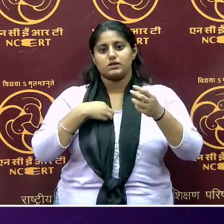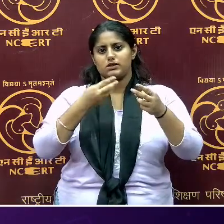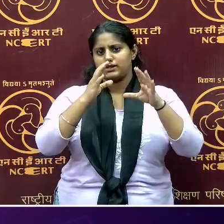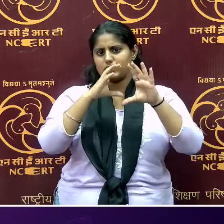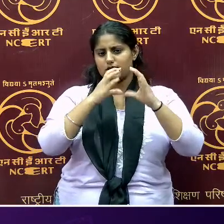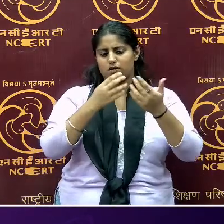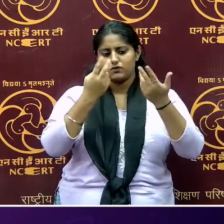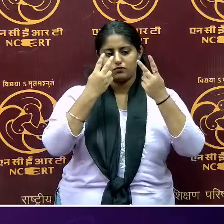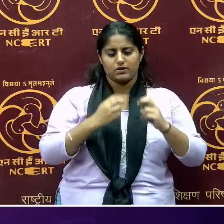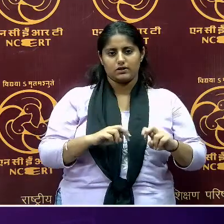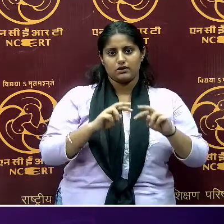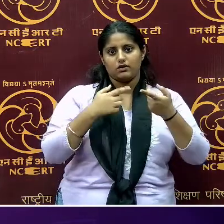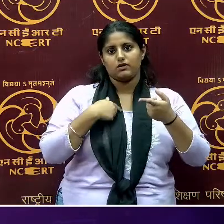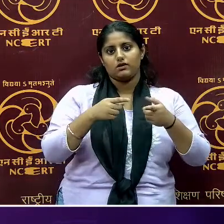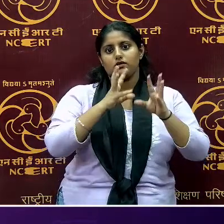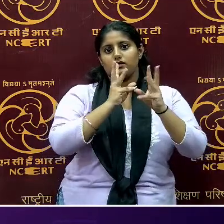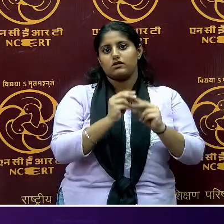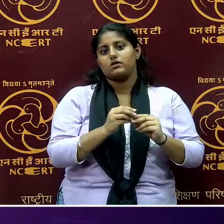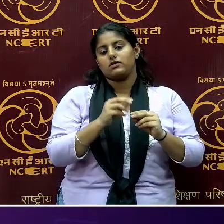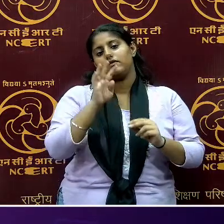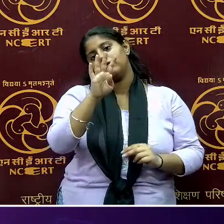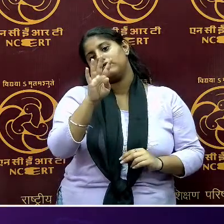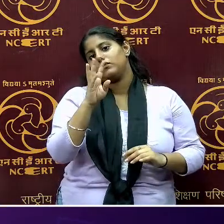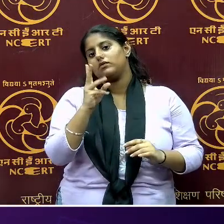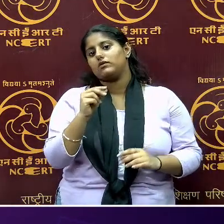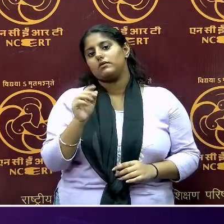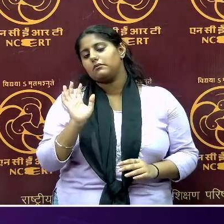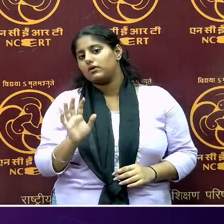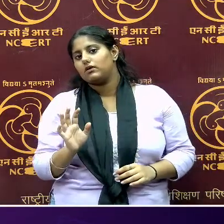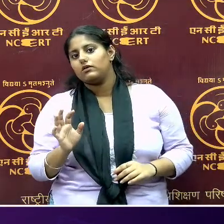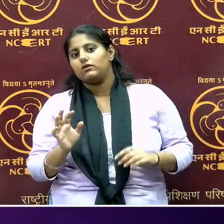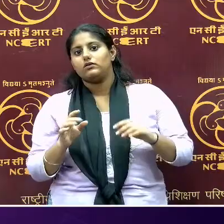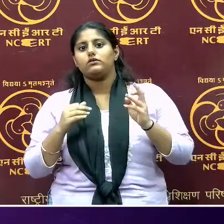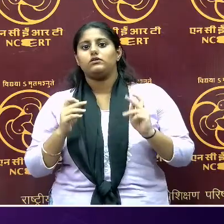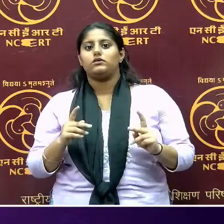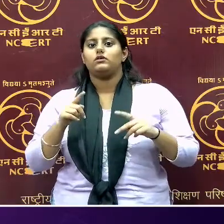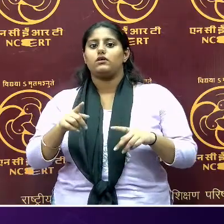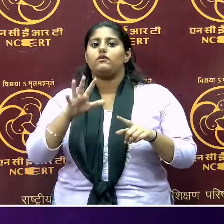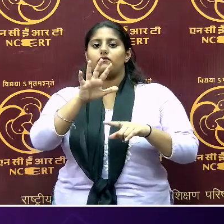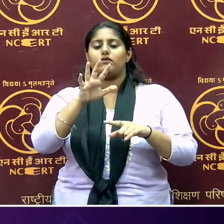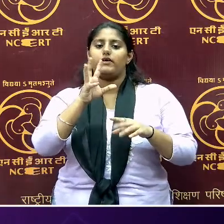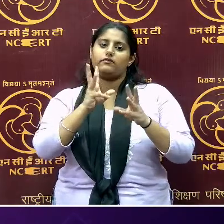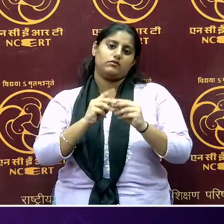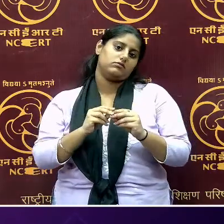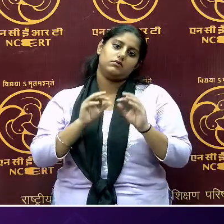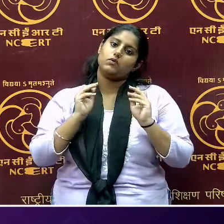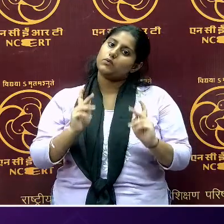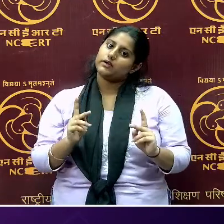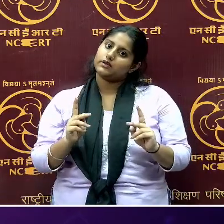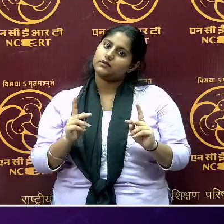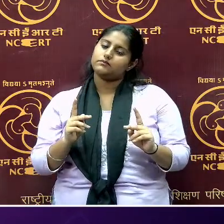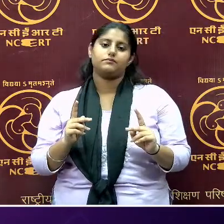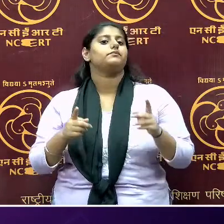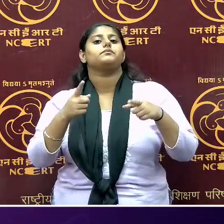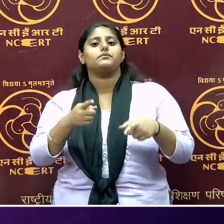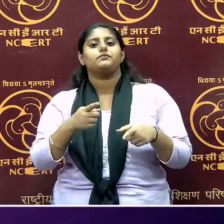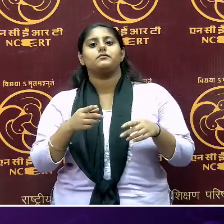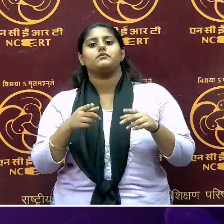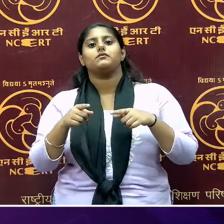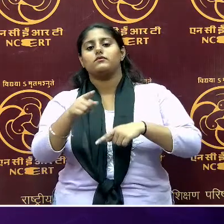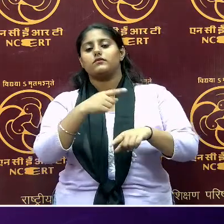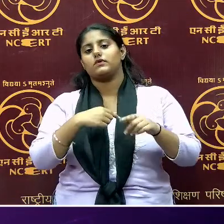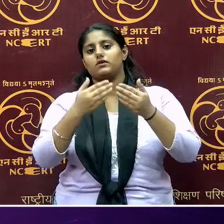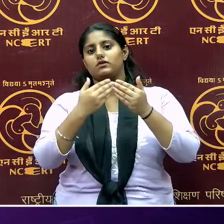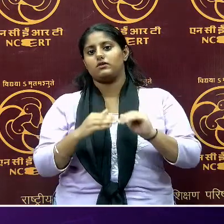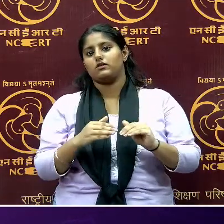classroom whose count is a 4-digit number and be 5-digit number. The hint I can provide here for children